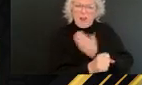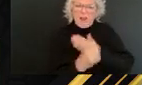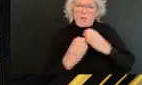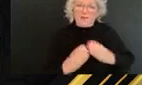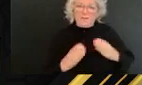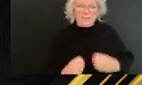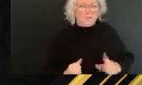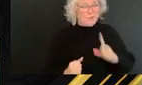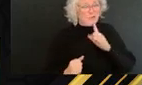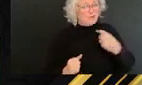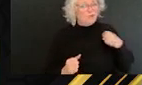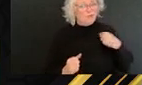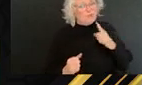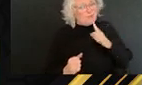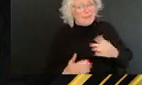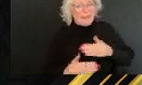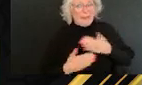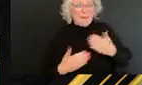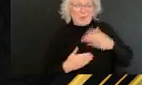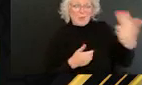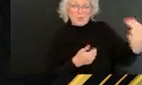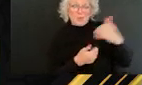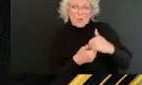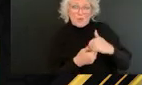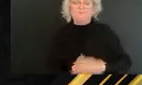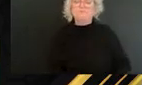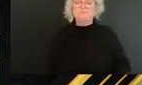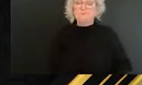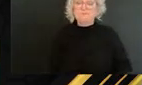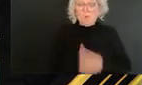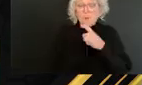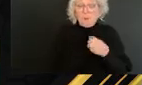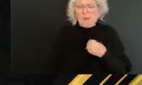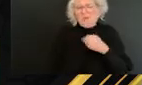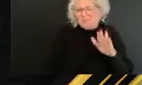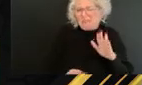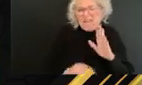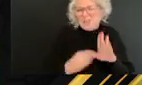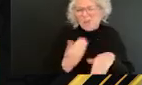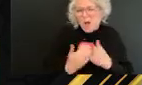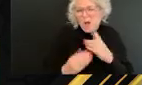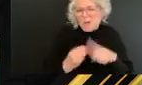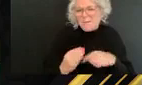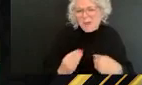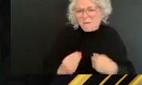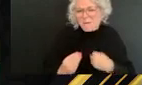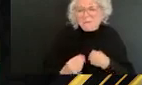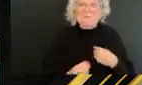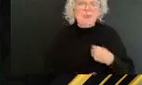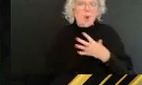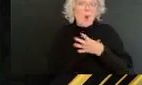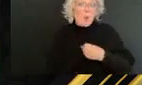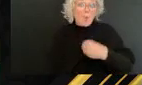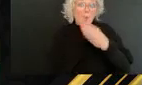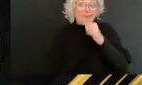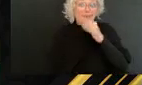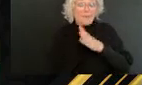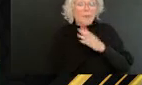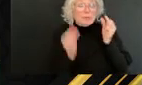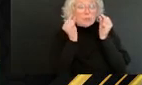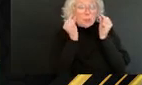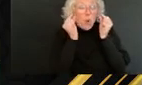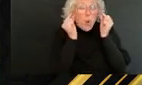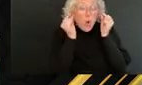our clients. And we're really glad we have you on board. More about me, because it's all about me, right? Okay. I'm a white female